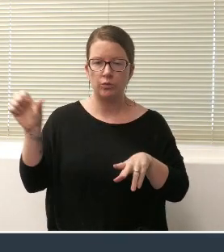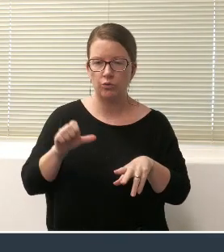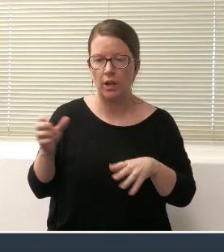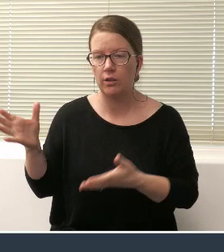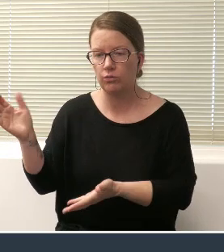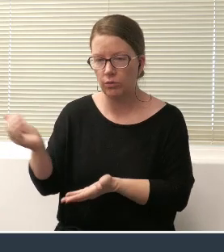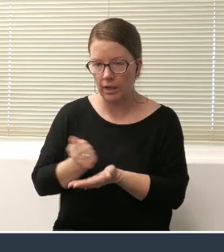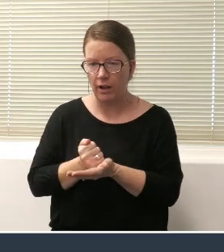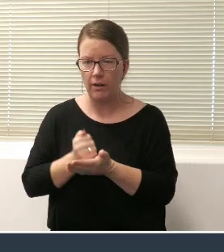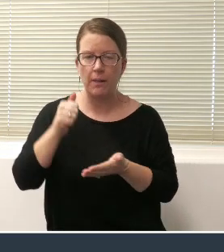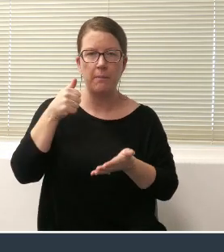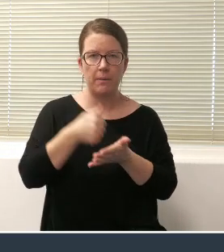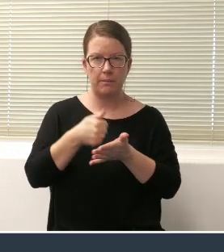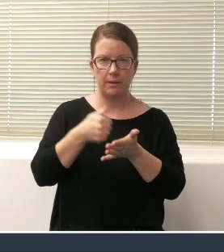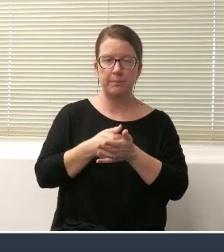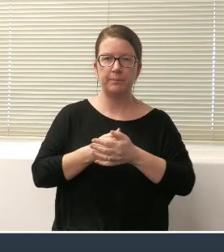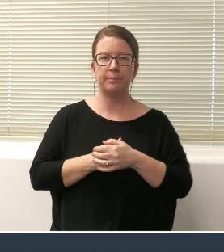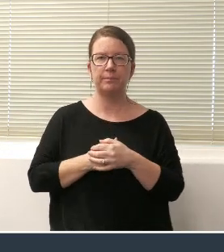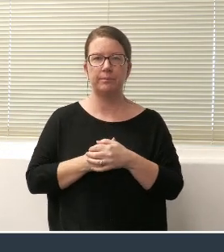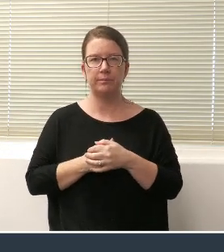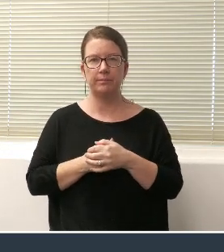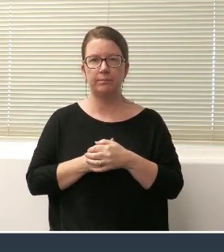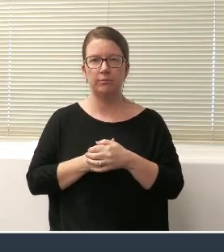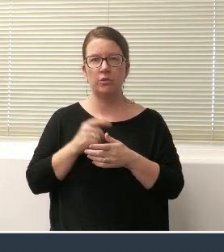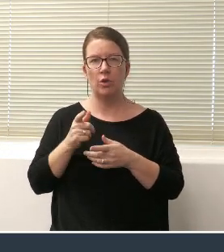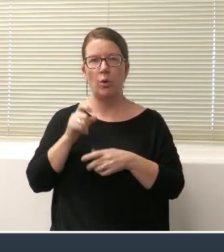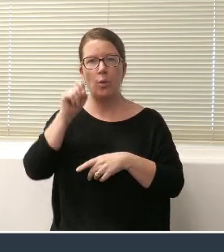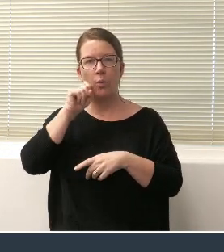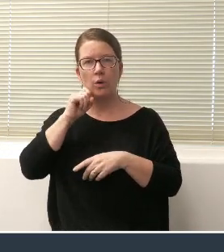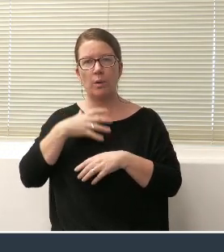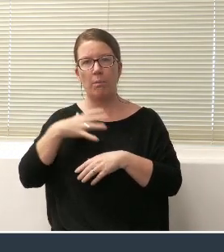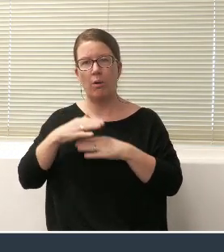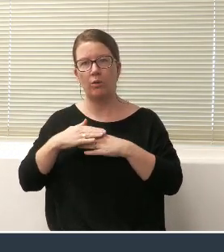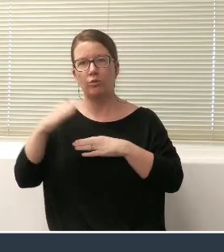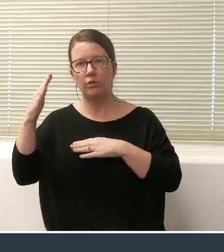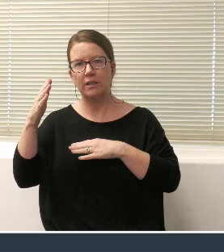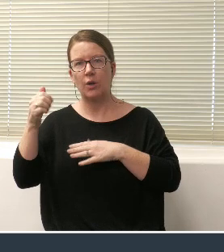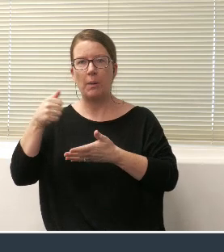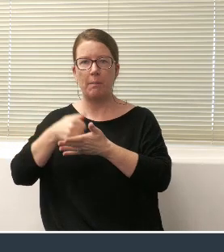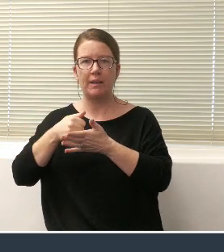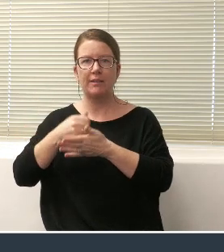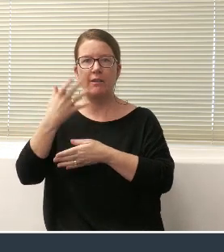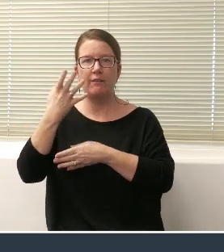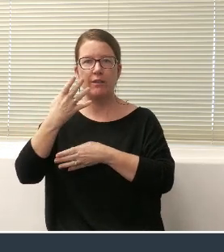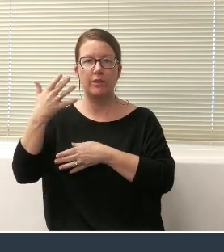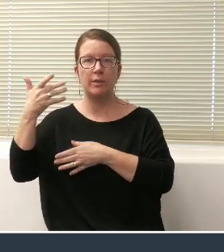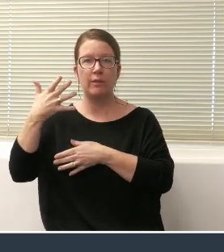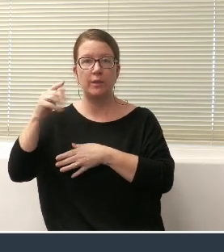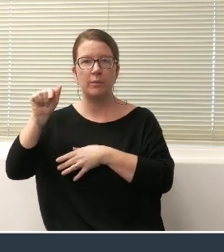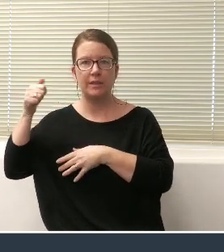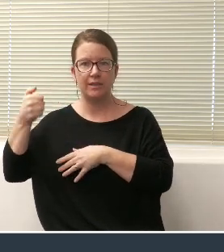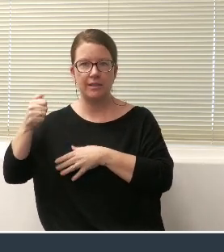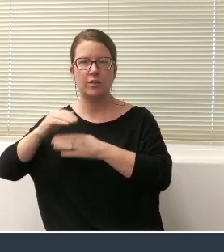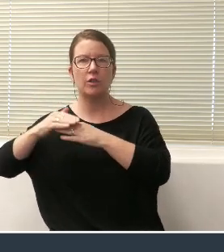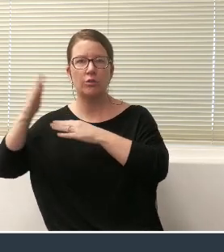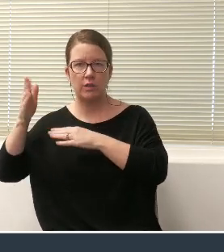recover. So, for example, water's had a greater cost increase, so we put a base of 15.6% as the increase there